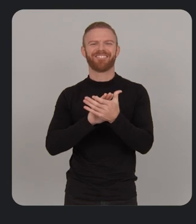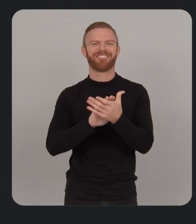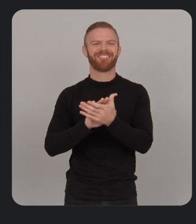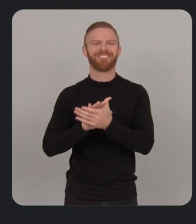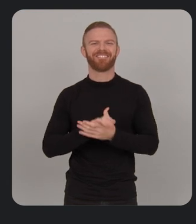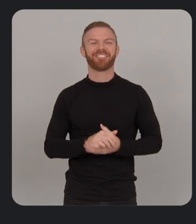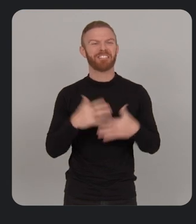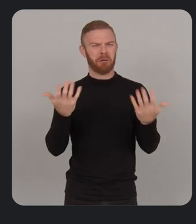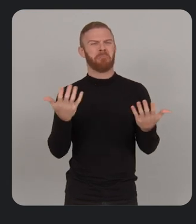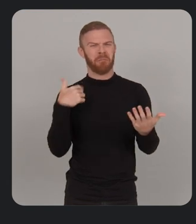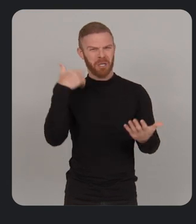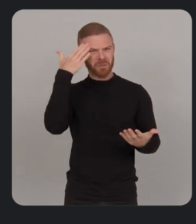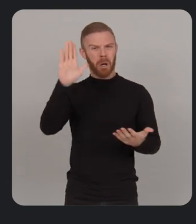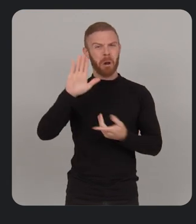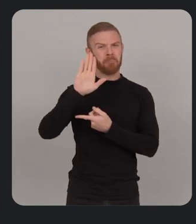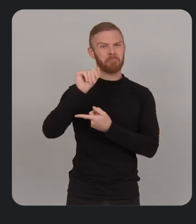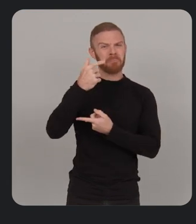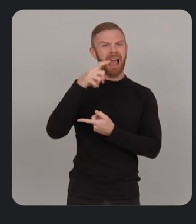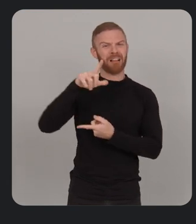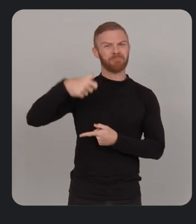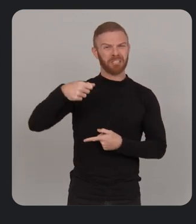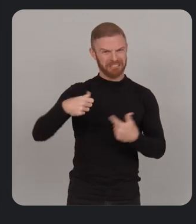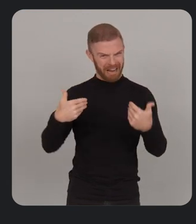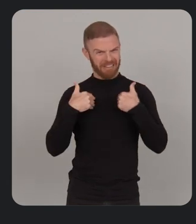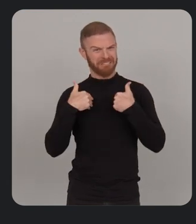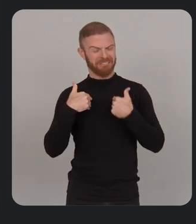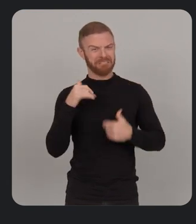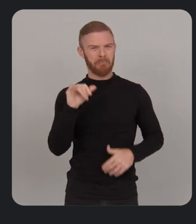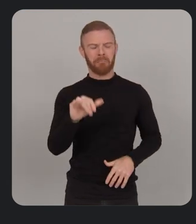I didn't even know bagel purses were a thing.